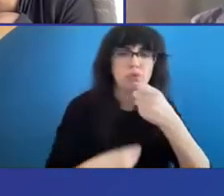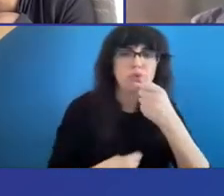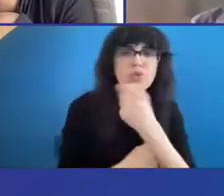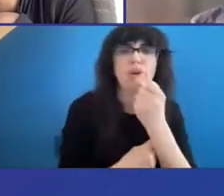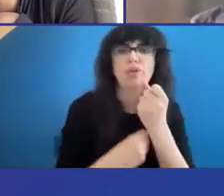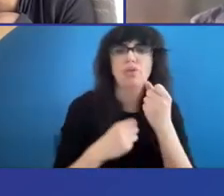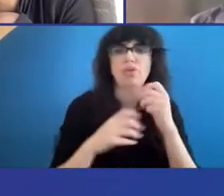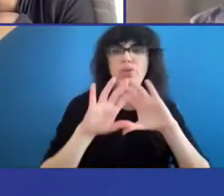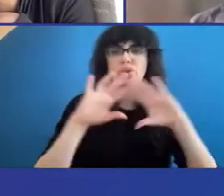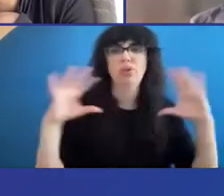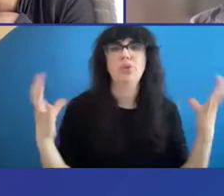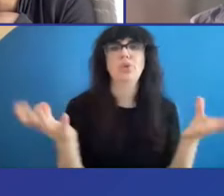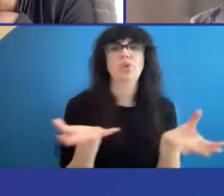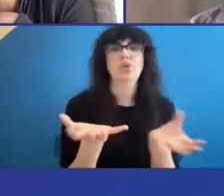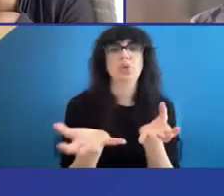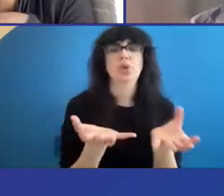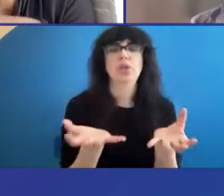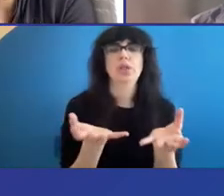how